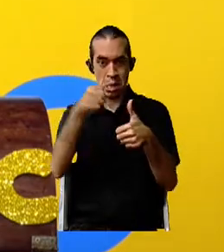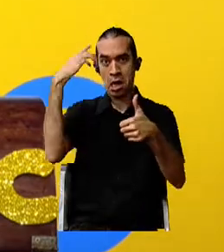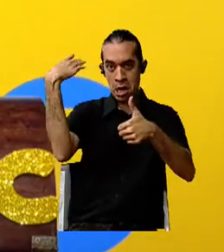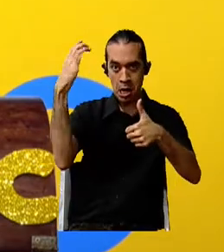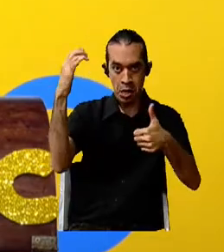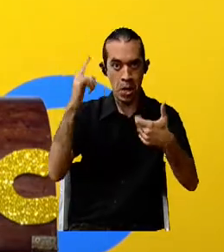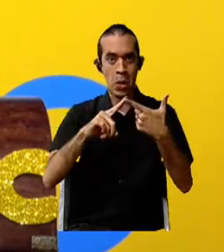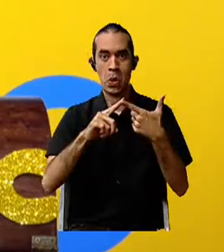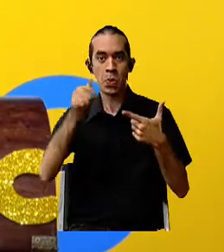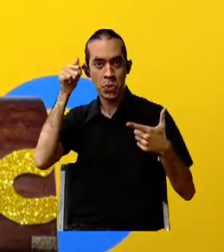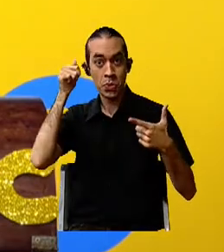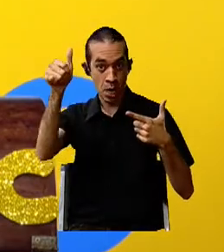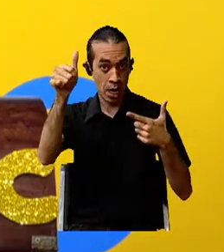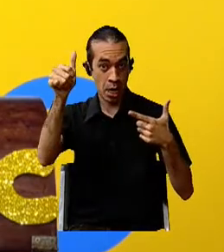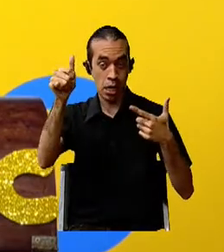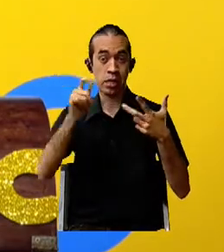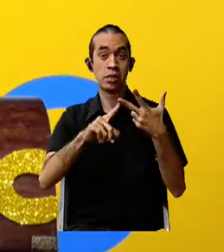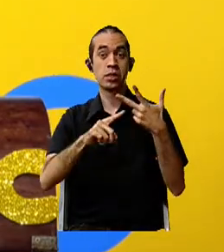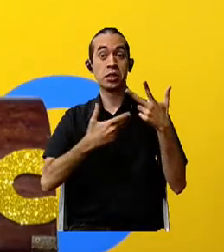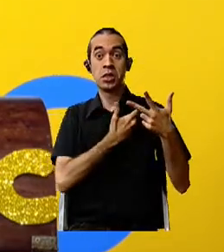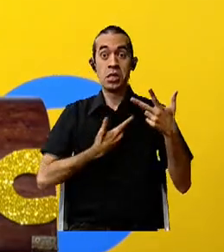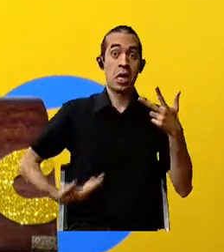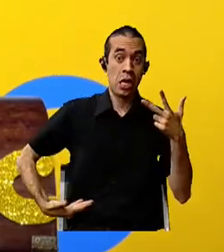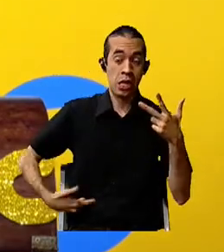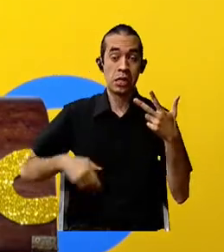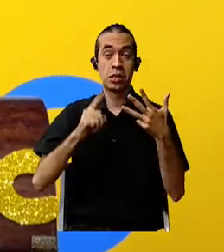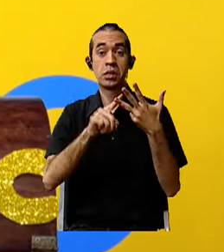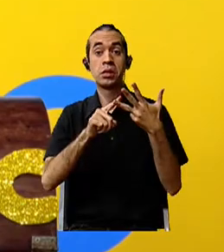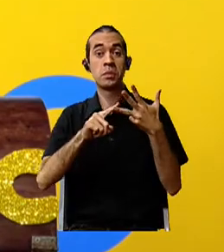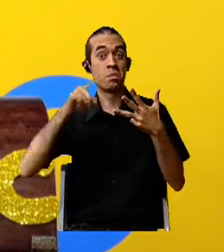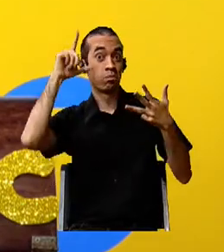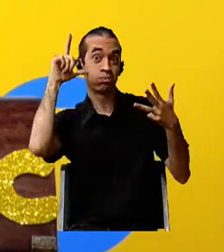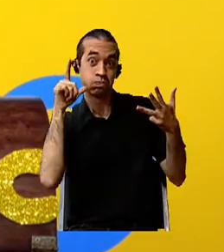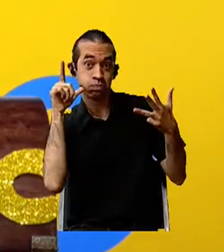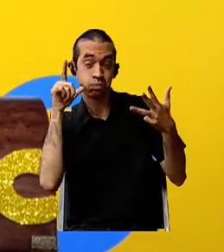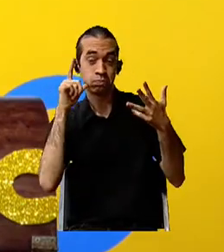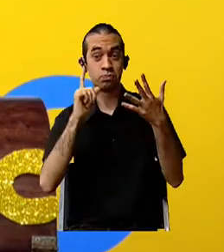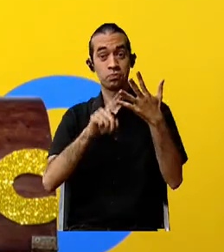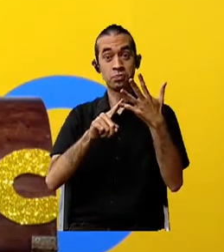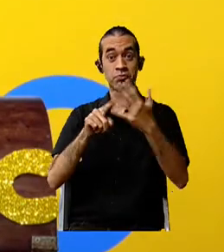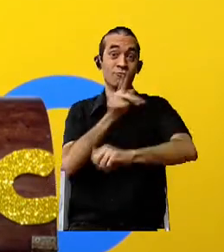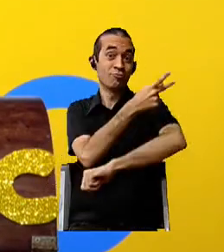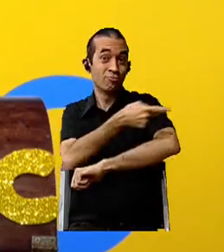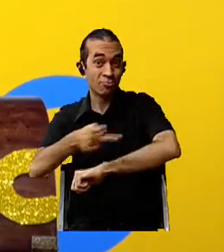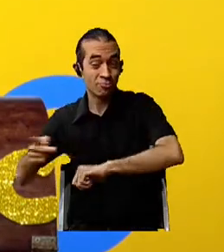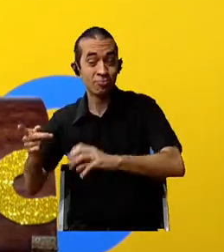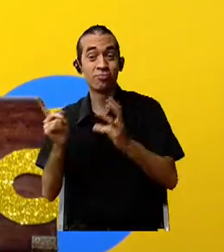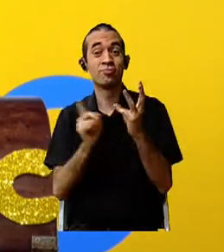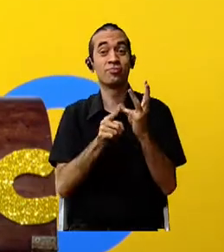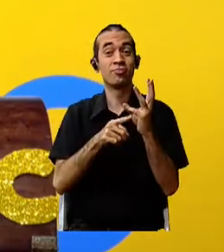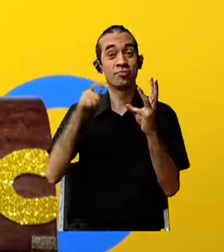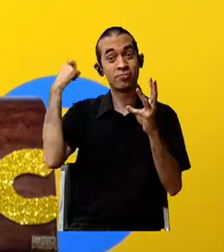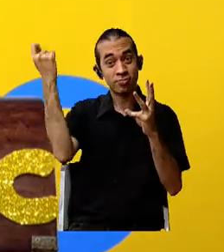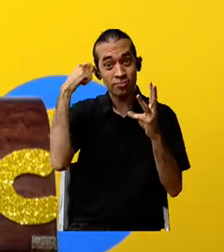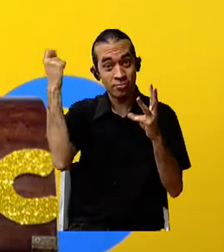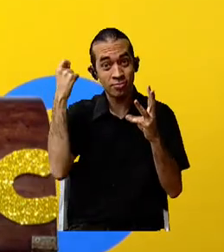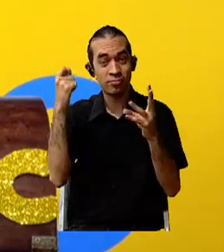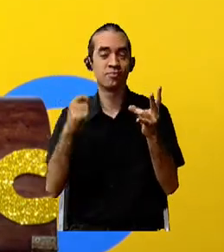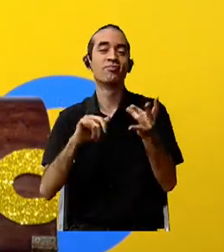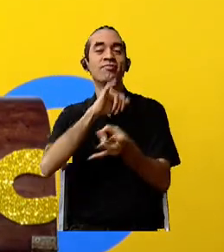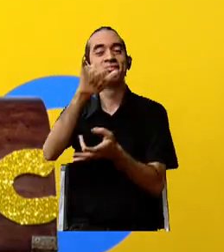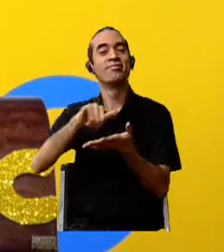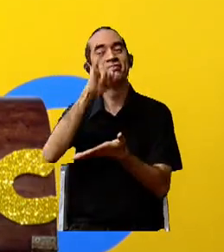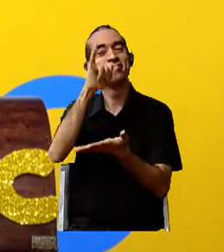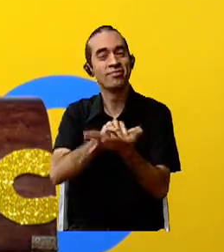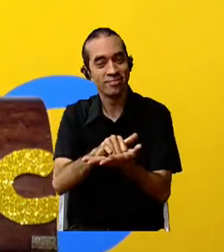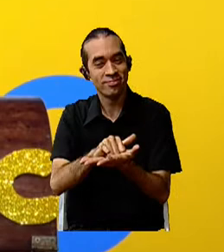Cartago, Alajuela, Heredia, Limón, Punta Arenas, Guanacaste and San